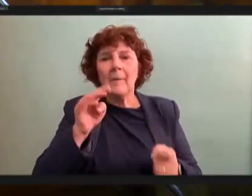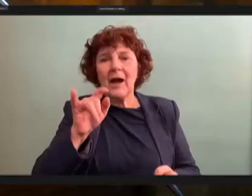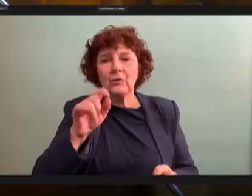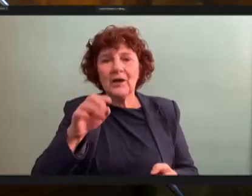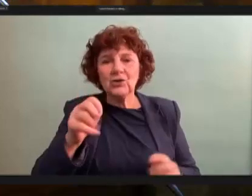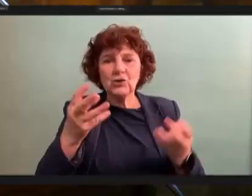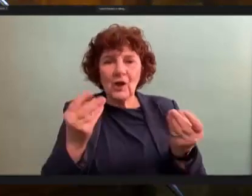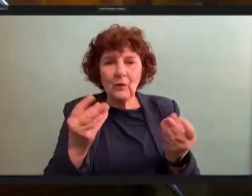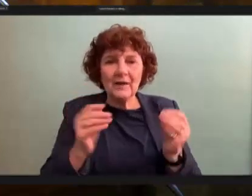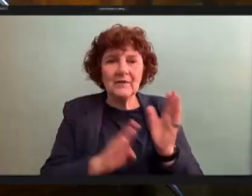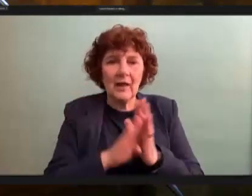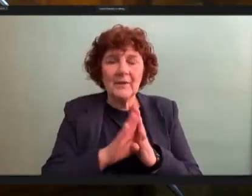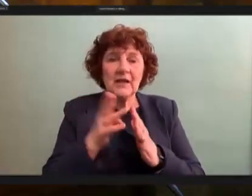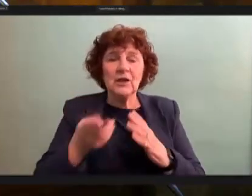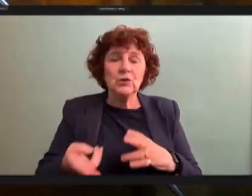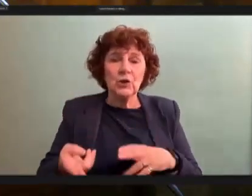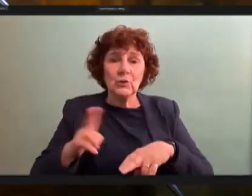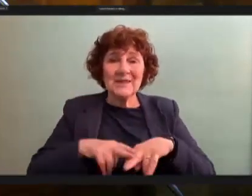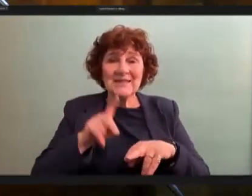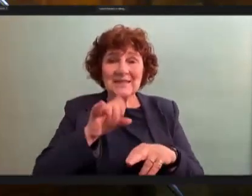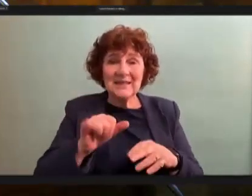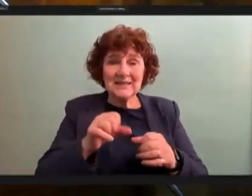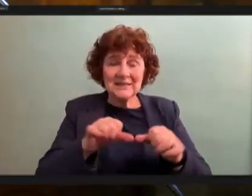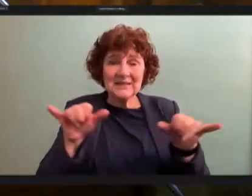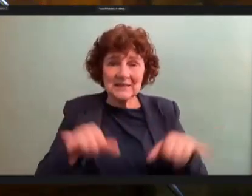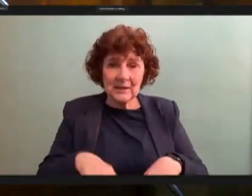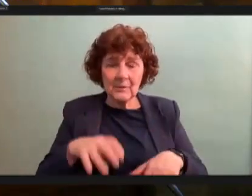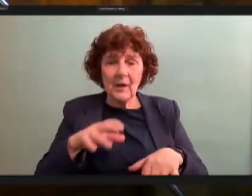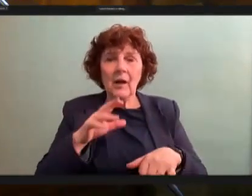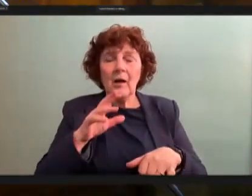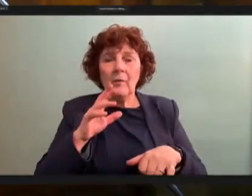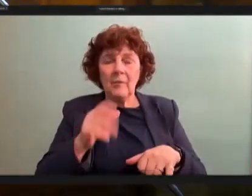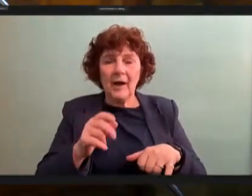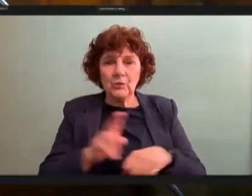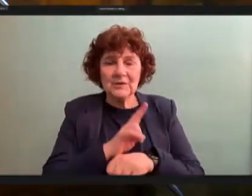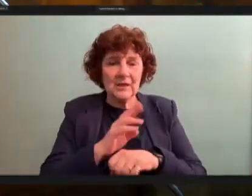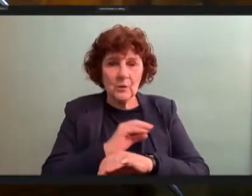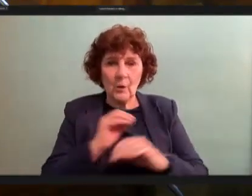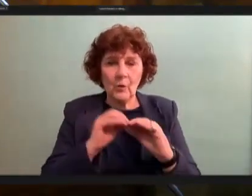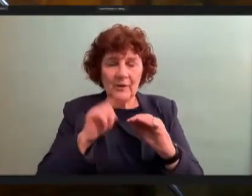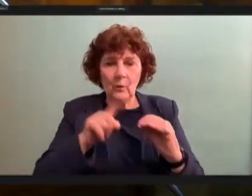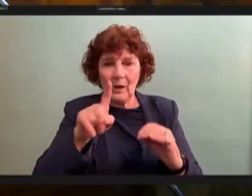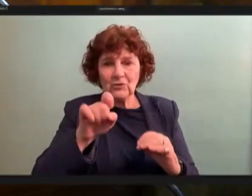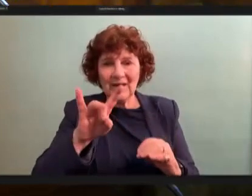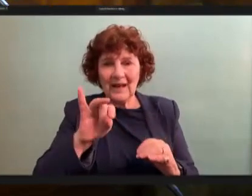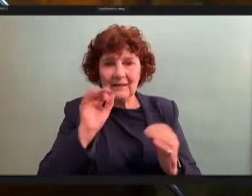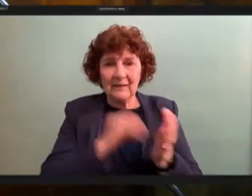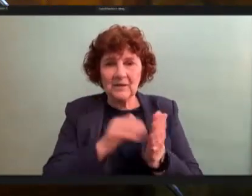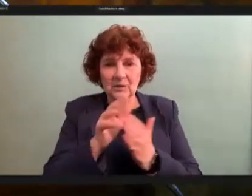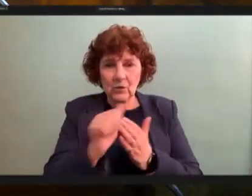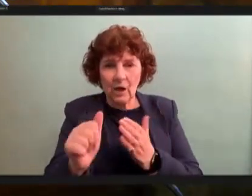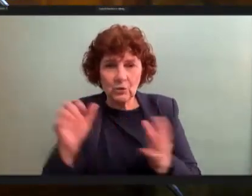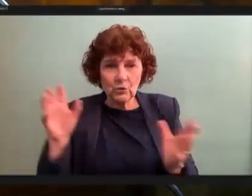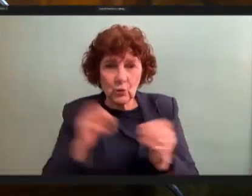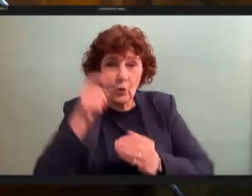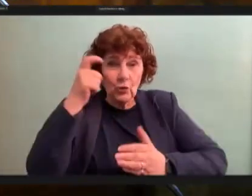by increasing the term and authorize not to exceed amount by $180,000 for a total cost not to